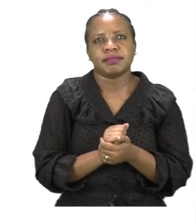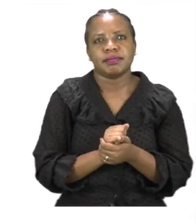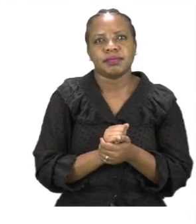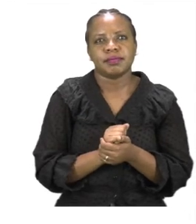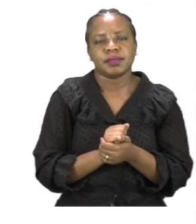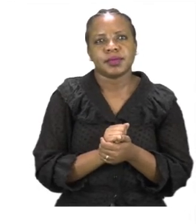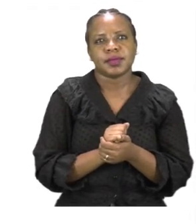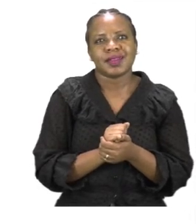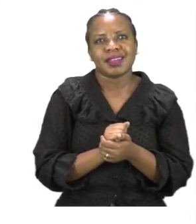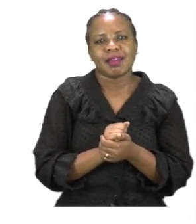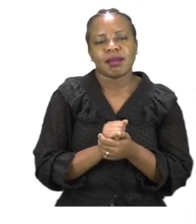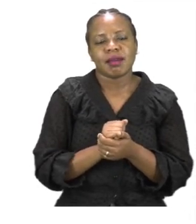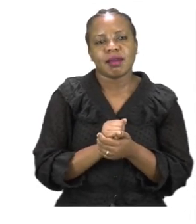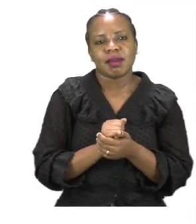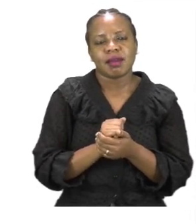his,